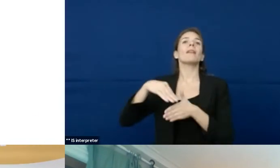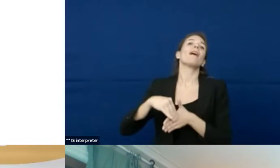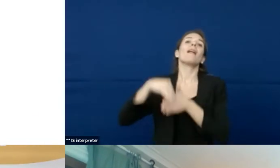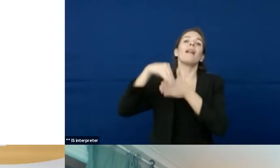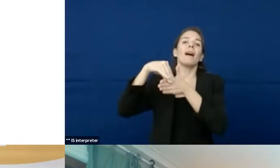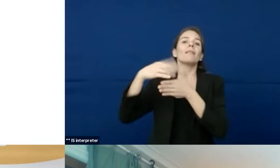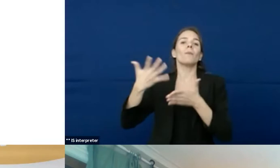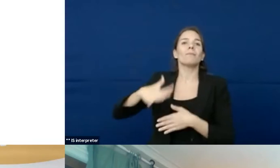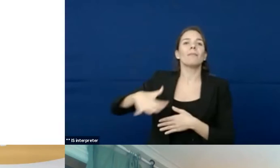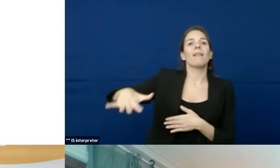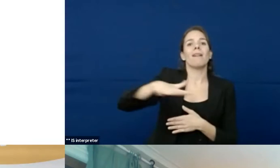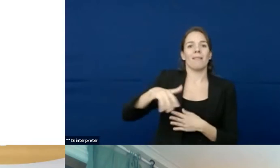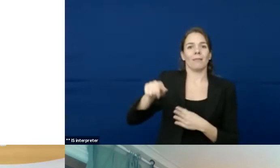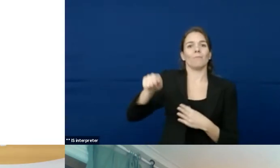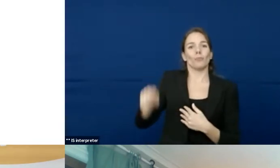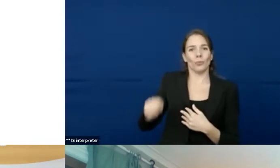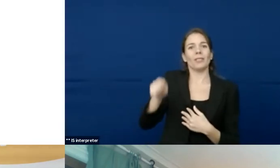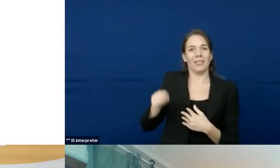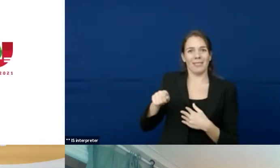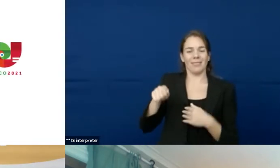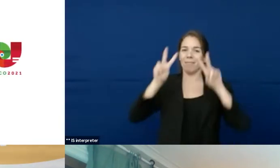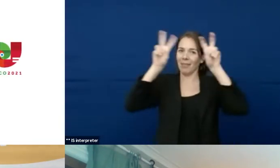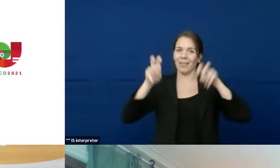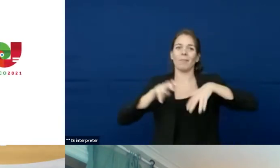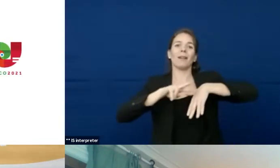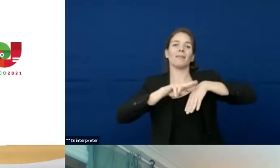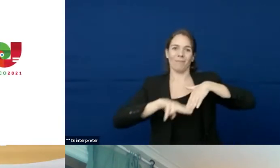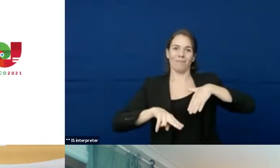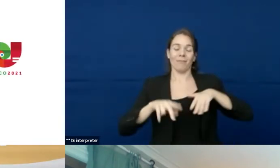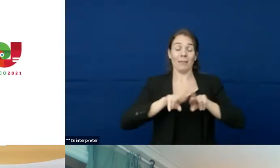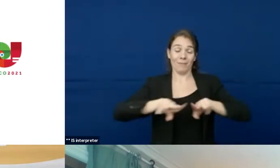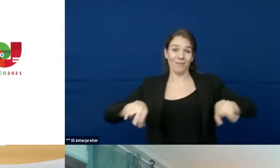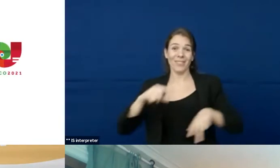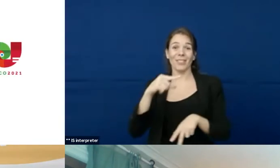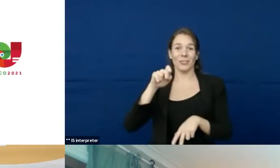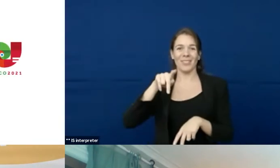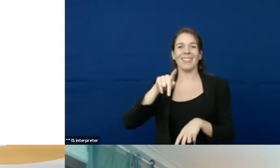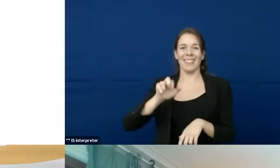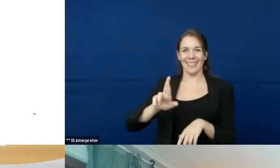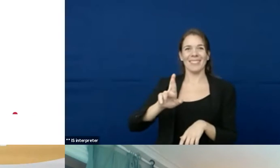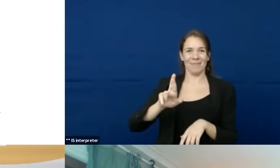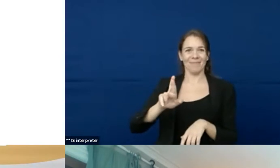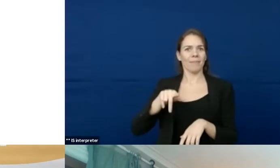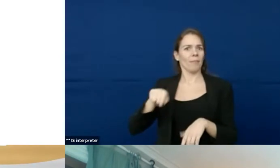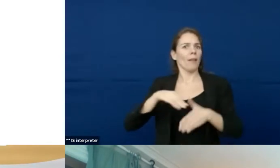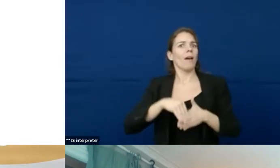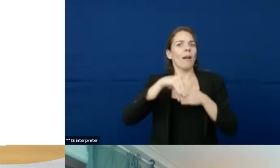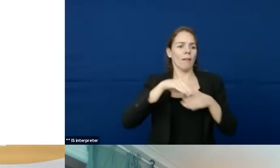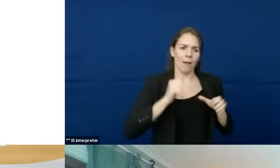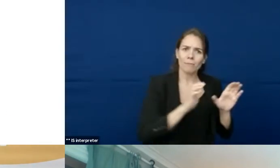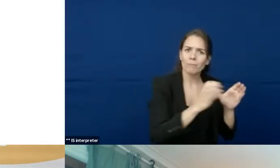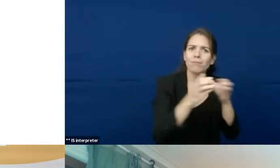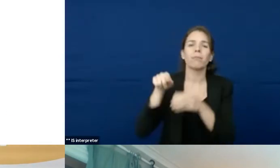leader. I would like to pose to Ms. Nicolette Naylor the following question. What do you think is needed to make this Action